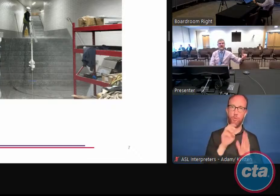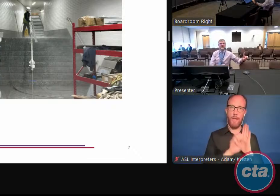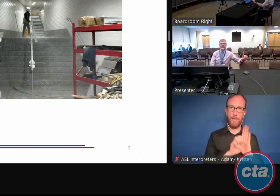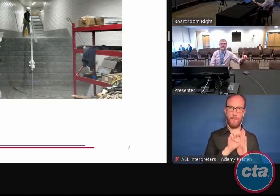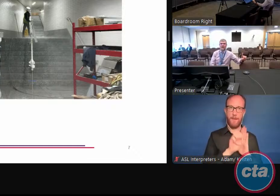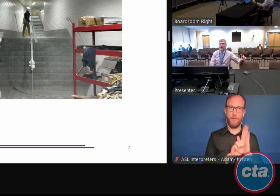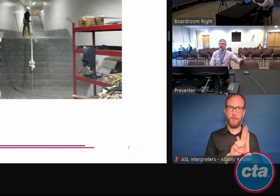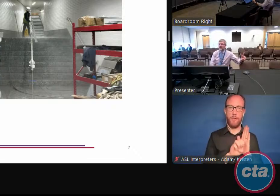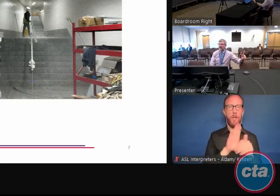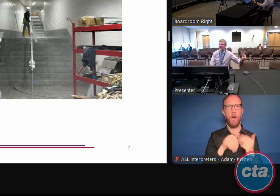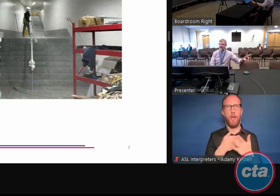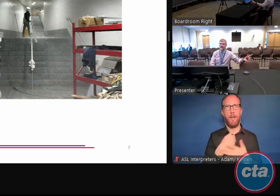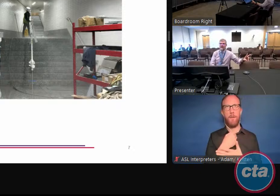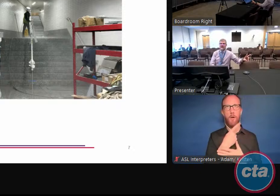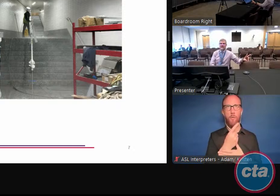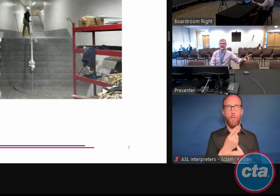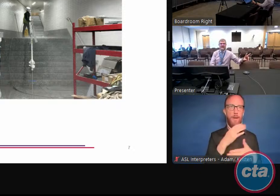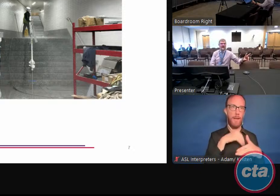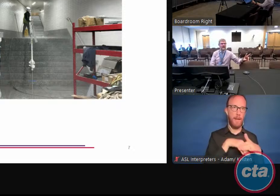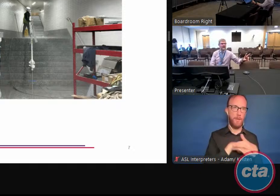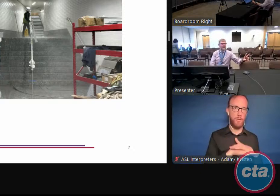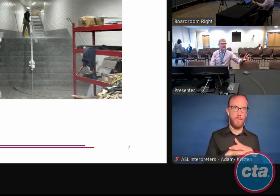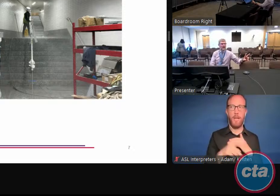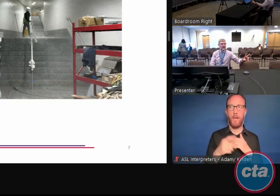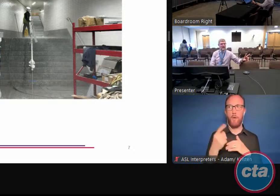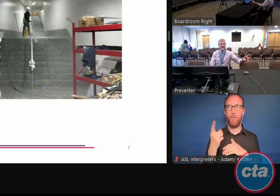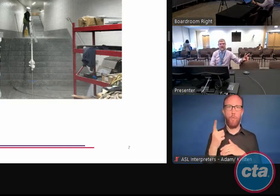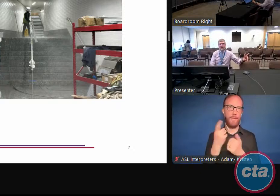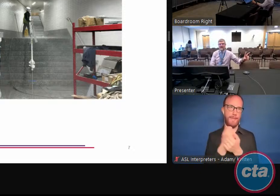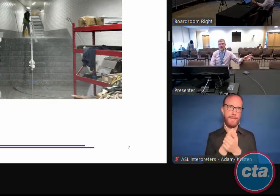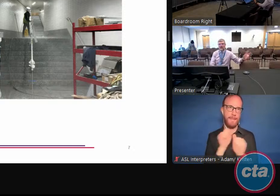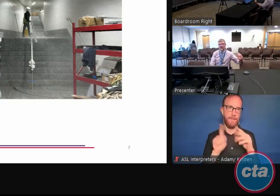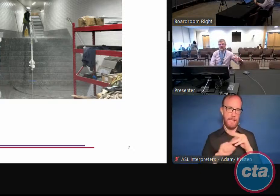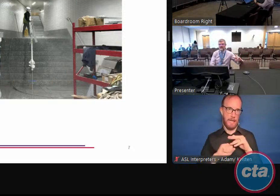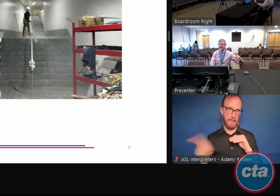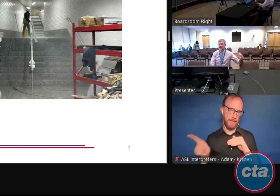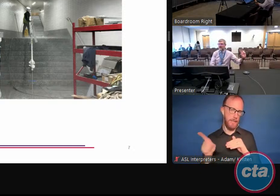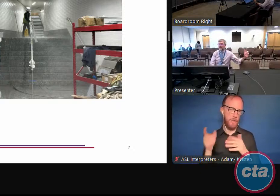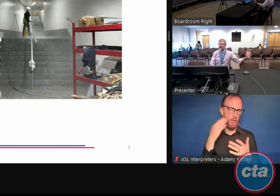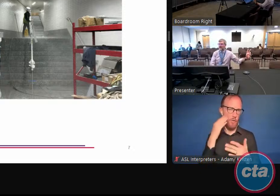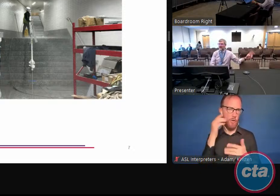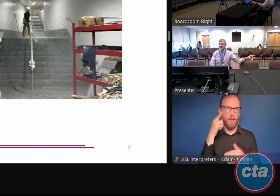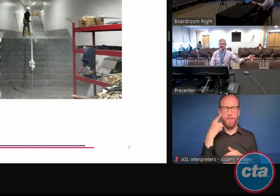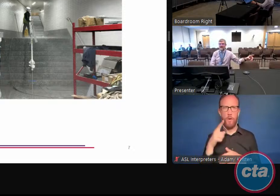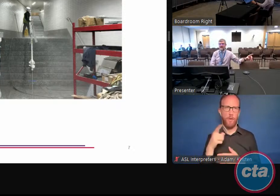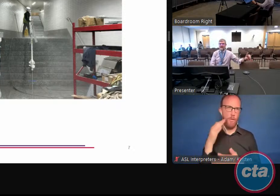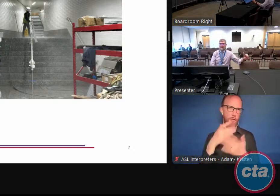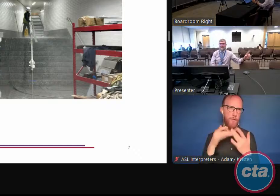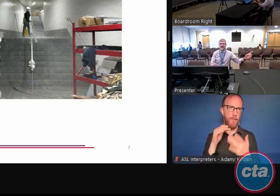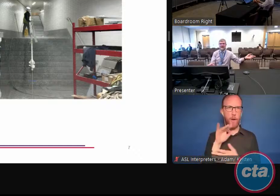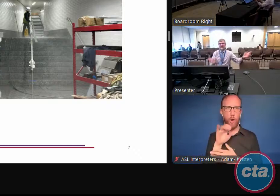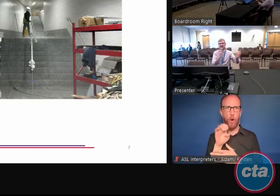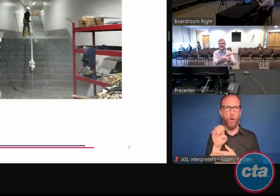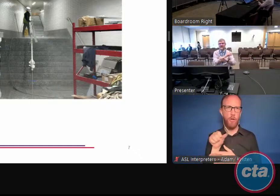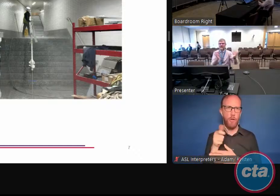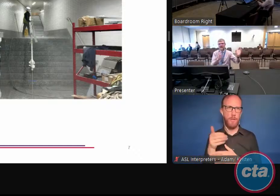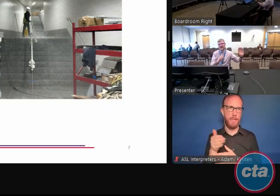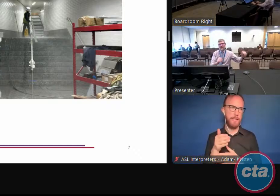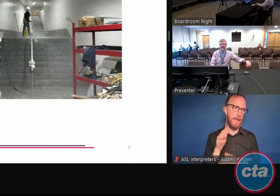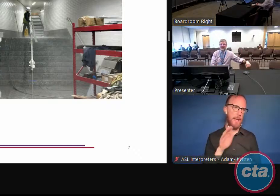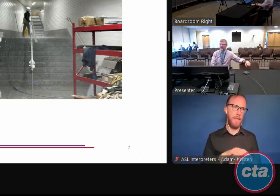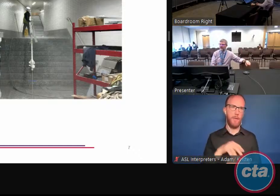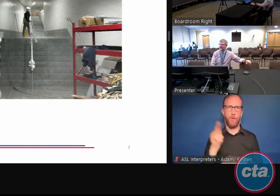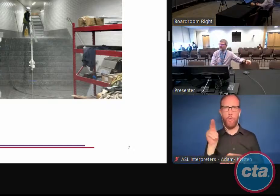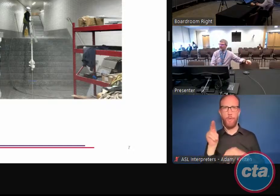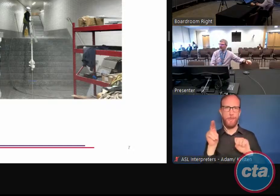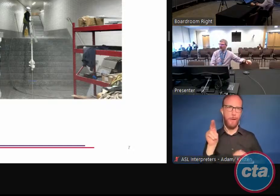1 entrance and 1 auxiliary exit that meets fire code requirements. That one is on the north side of the street, the other is on the south side of the street, depending which station it is. Depends